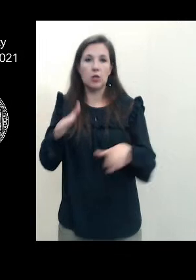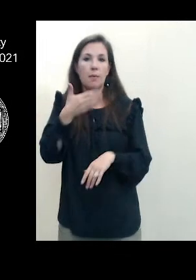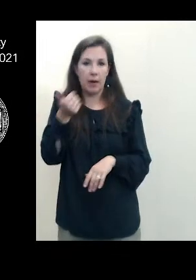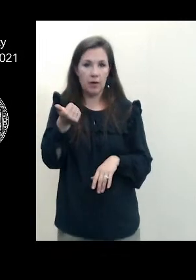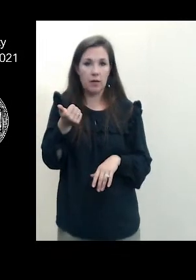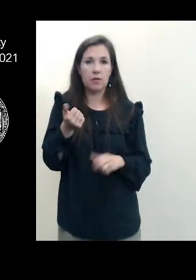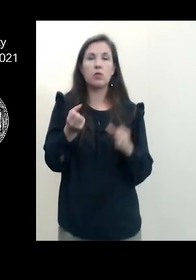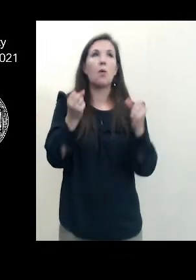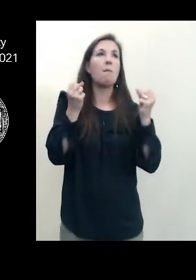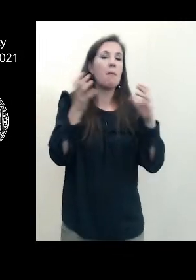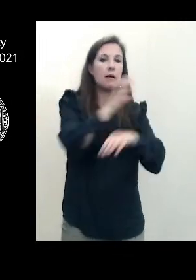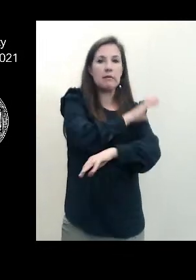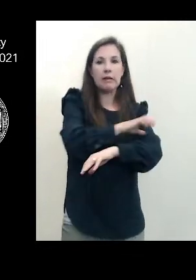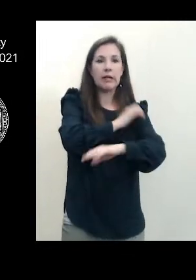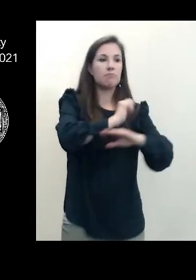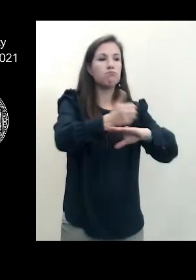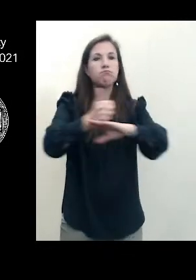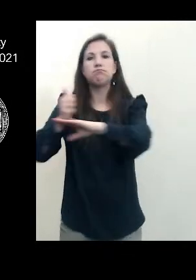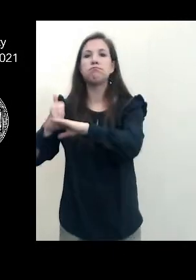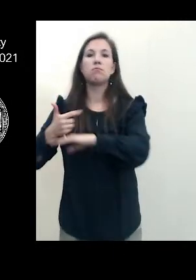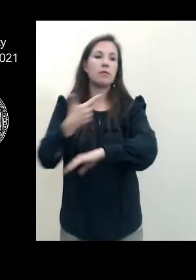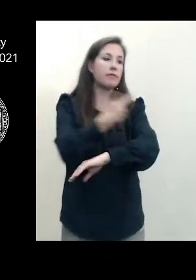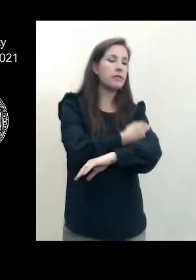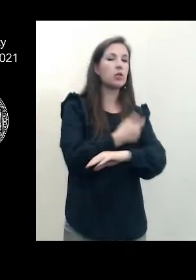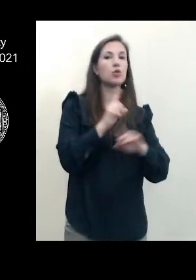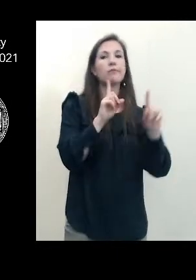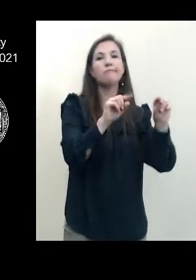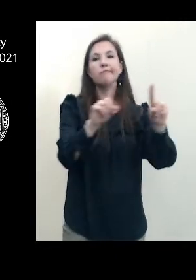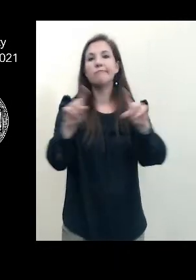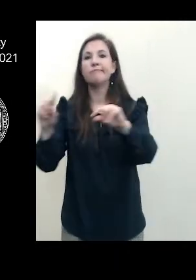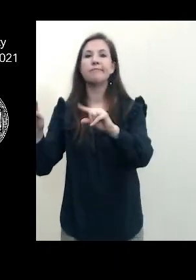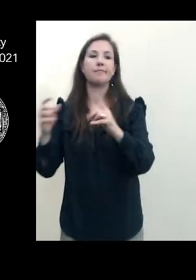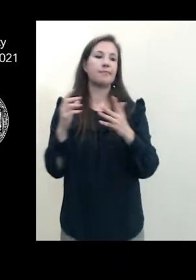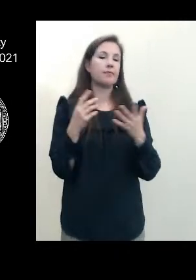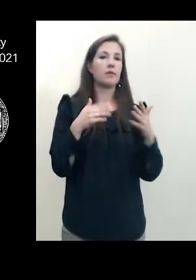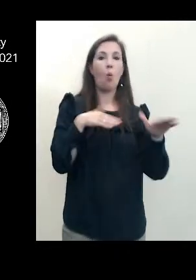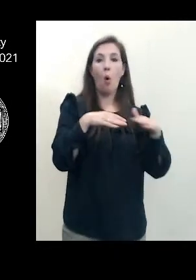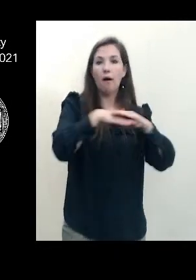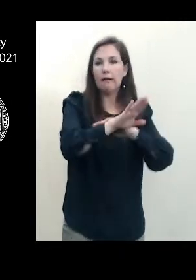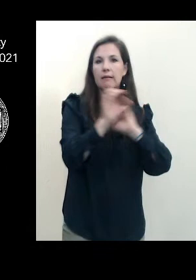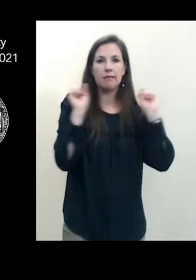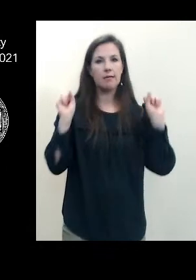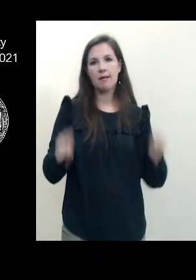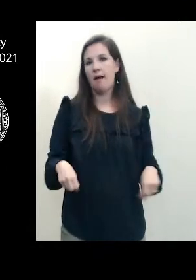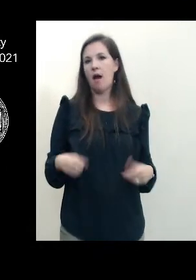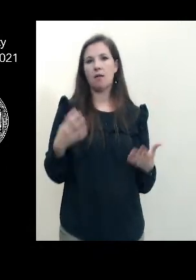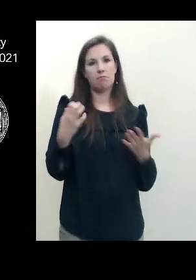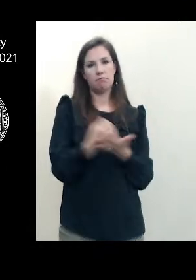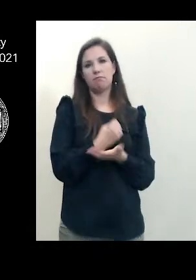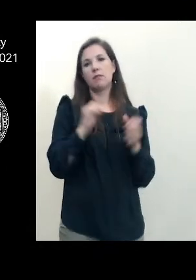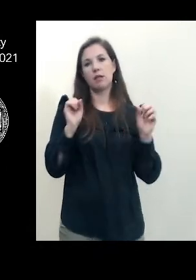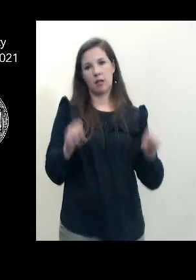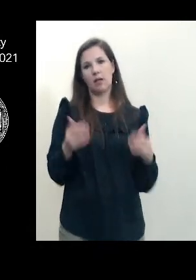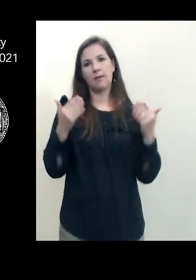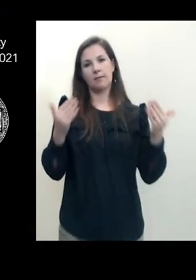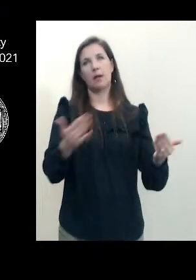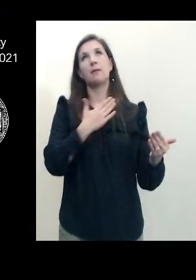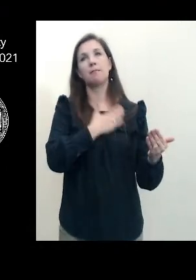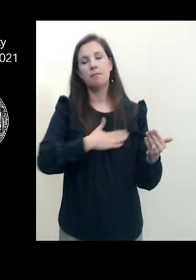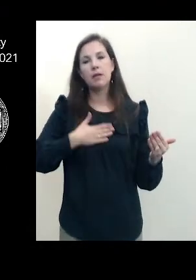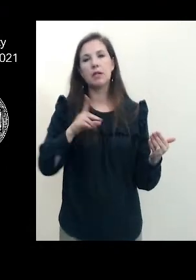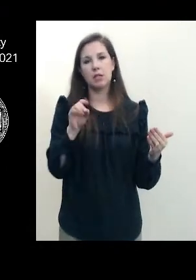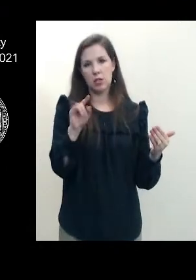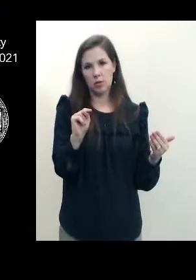across the county, various locations. You can go to pharmacies, walk into any one of the major pharmacies, and you can get vaccinated. Please do